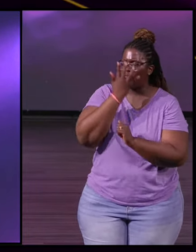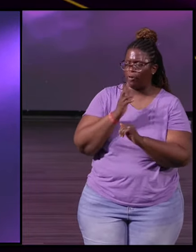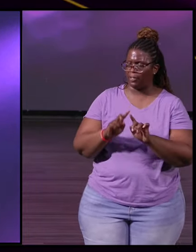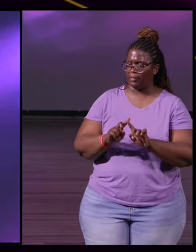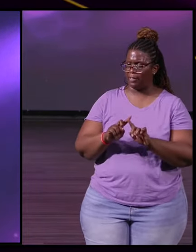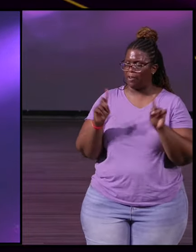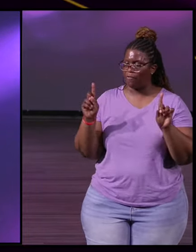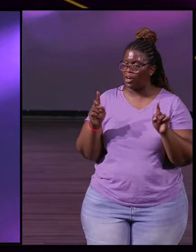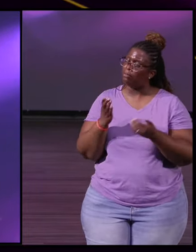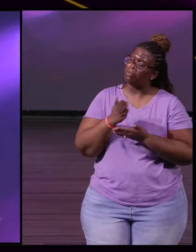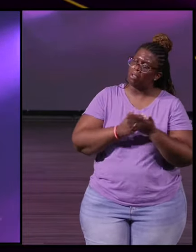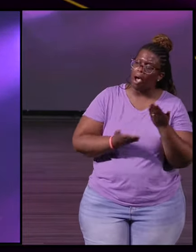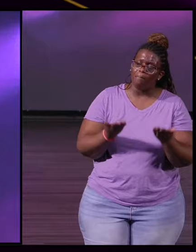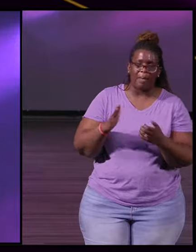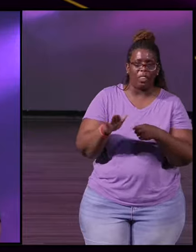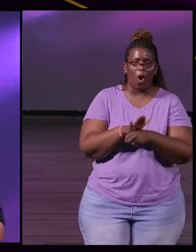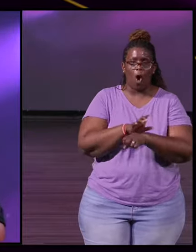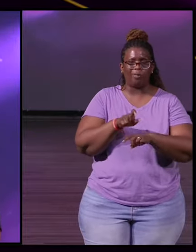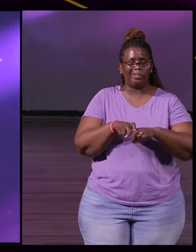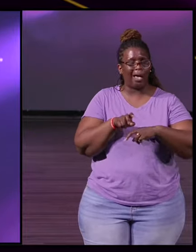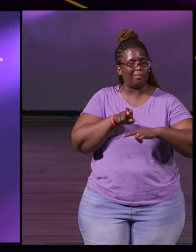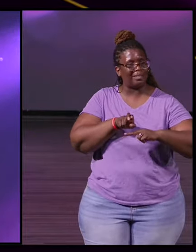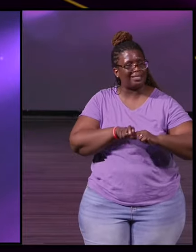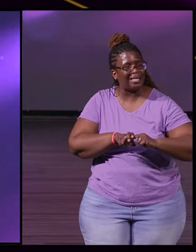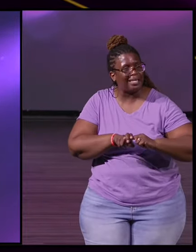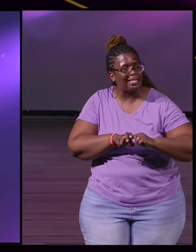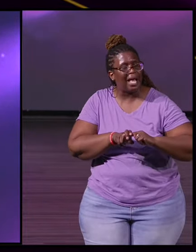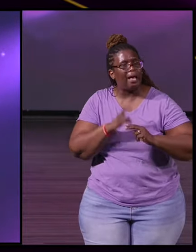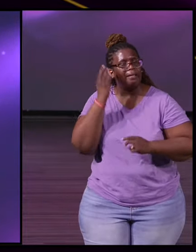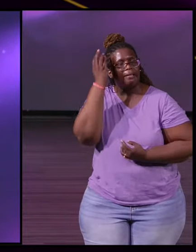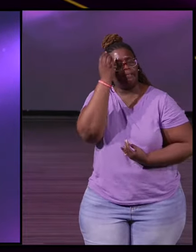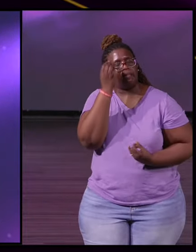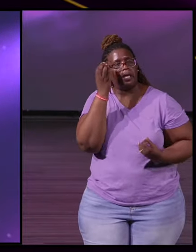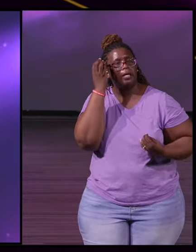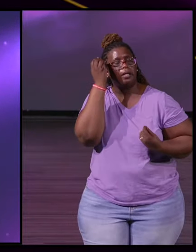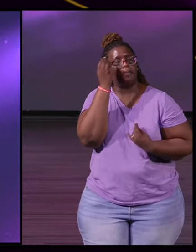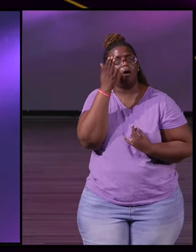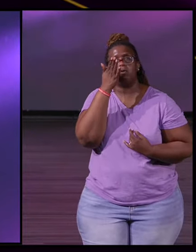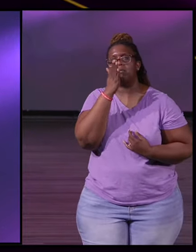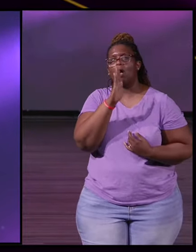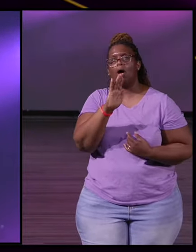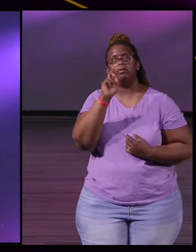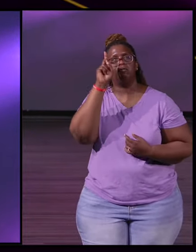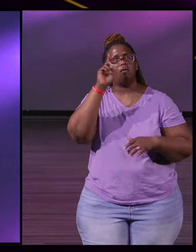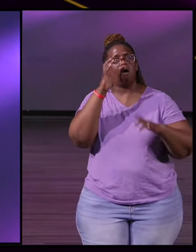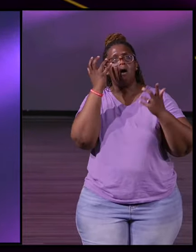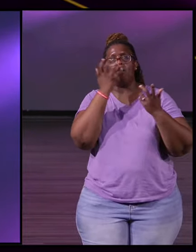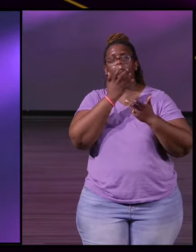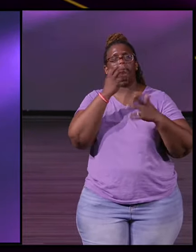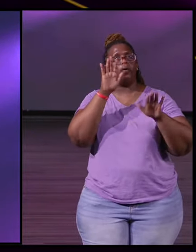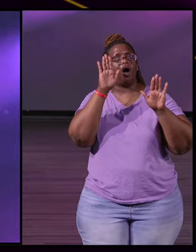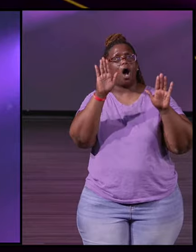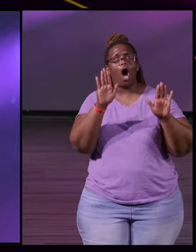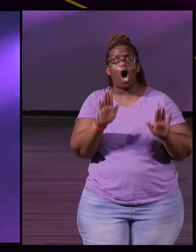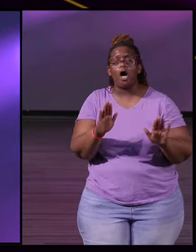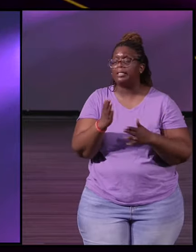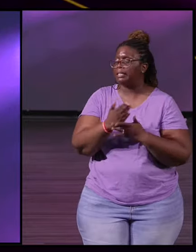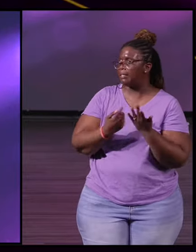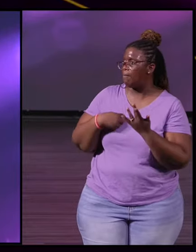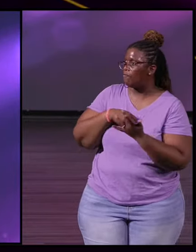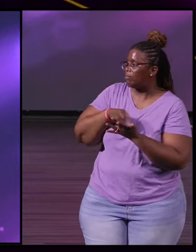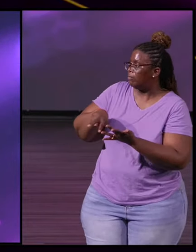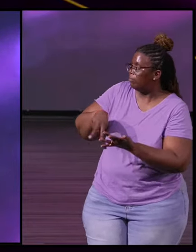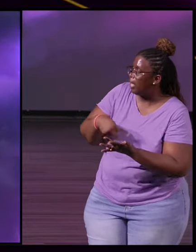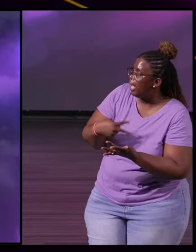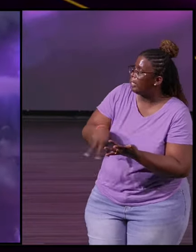you may have been sitting down this entire time just processing the awesomeness of God. Some of us have been dancing and praising